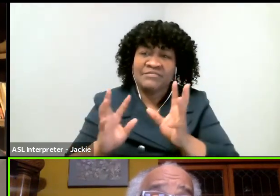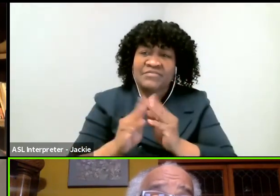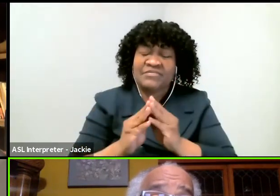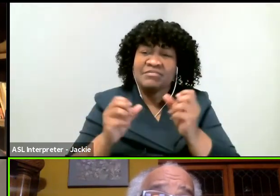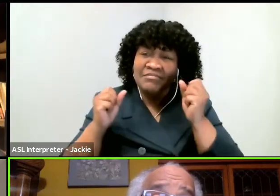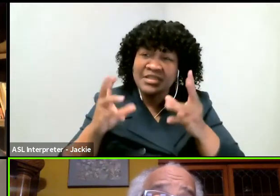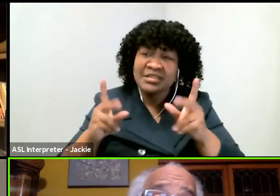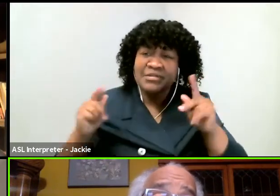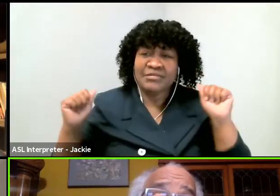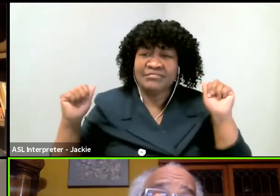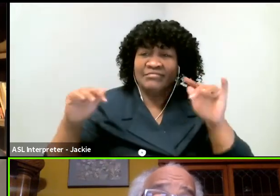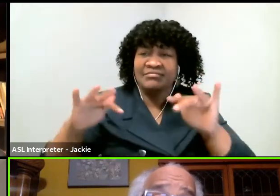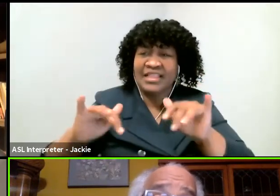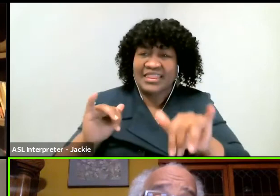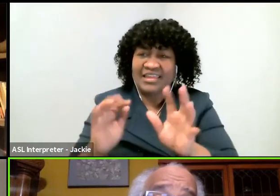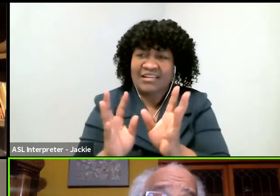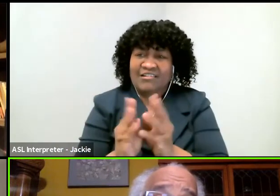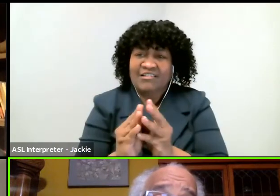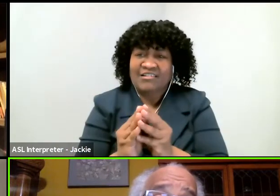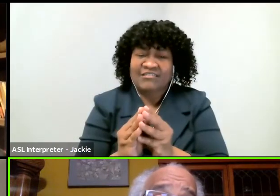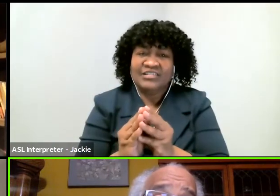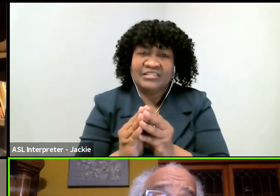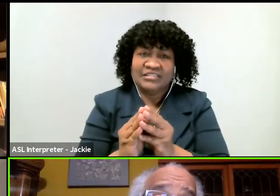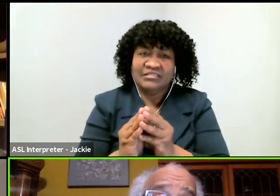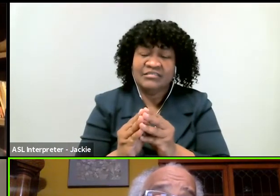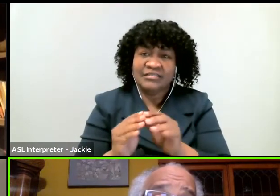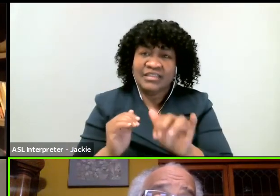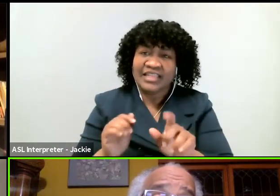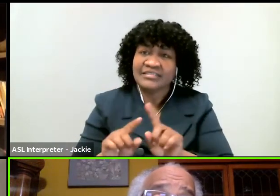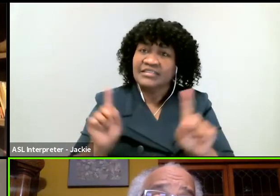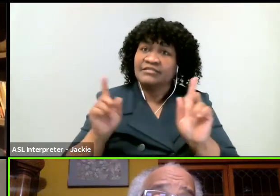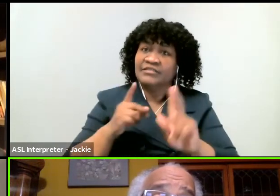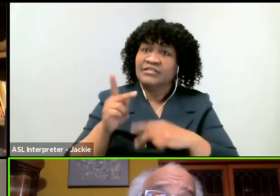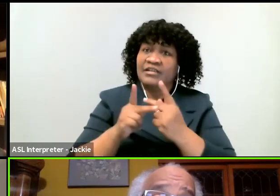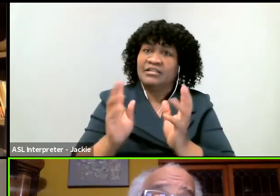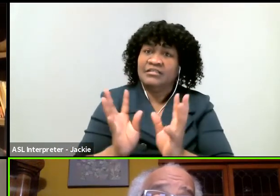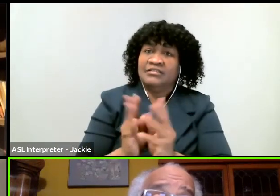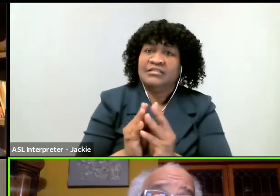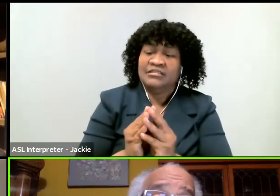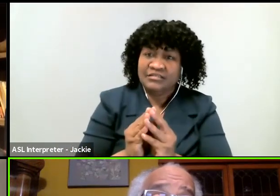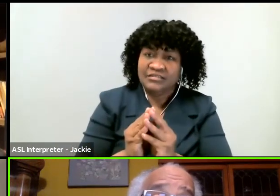Lots of people go to it. Again, very differing aesthetics, and